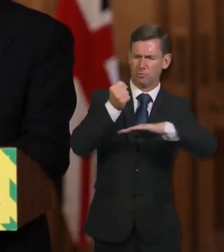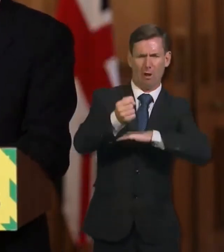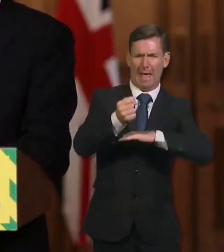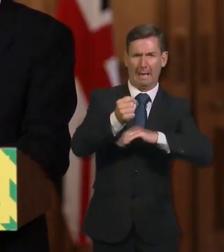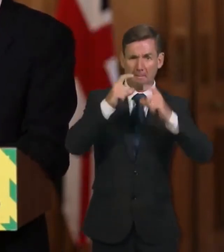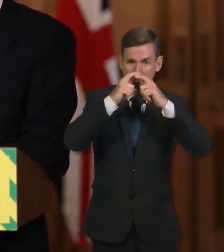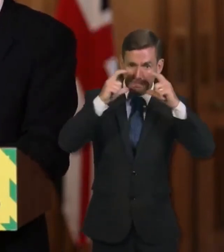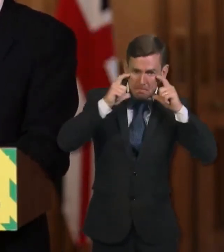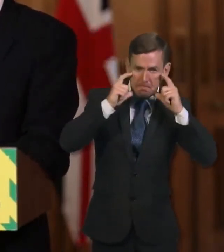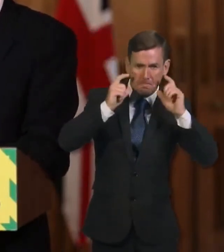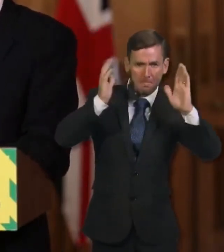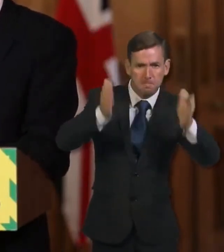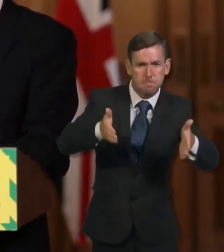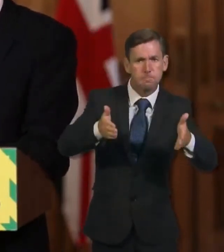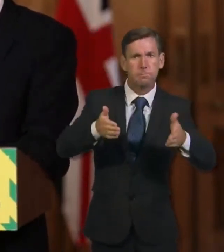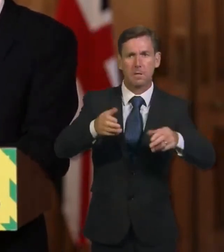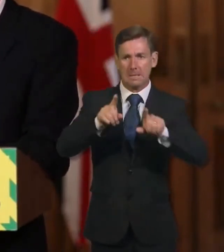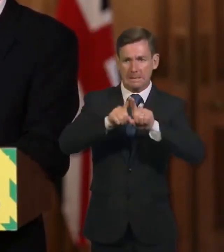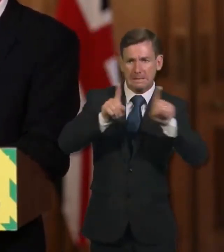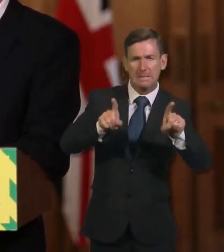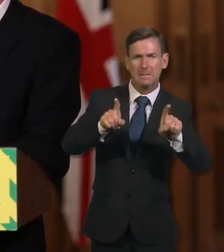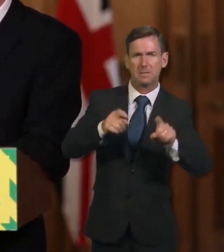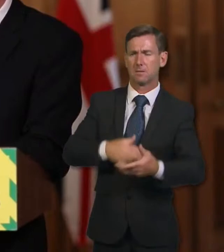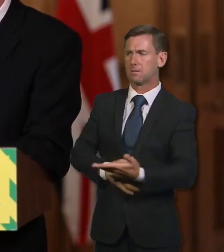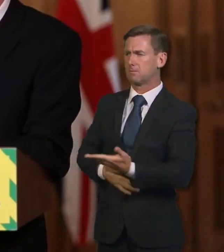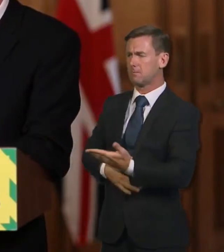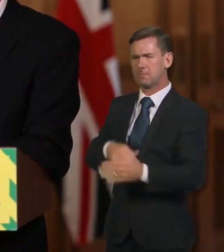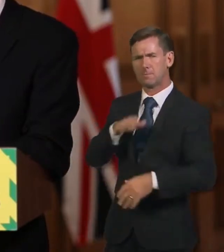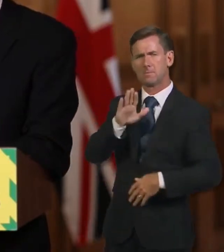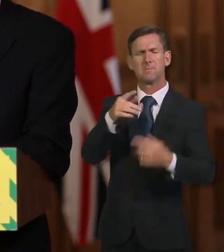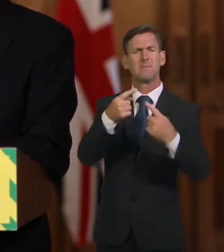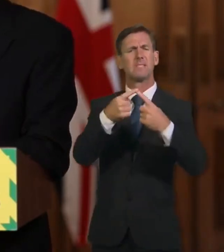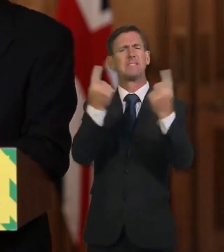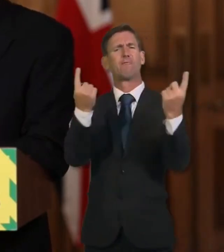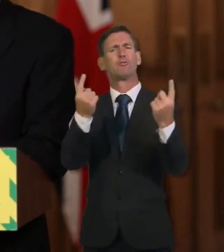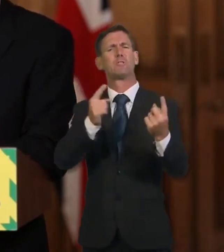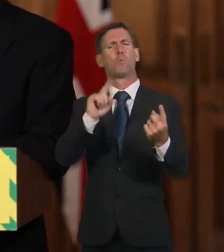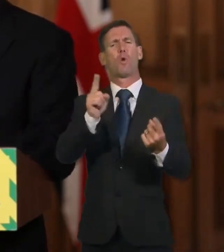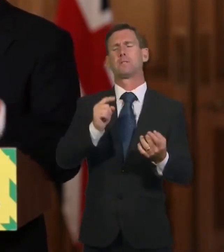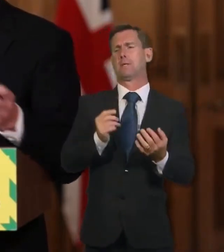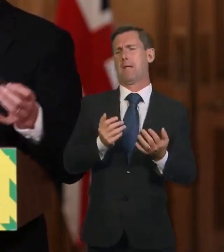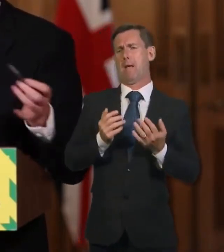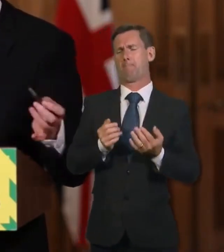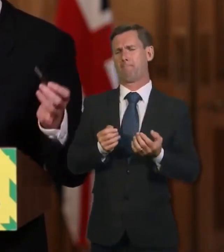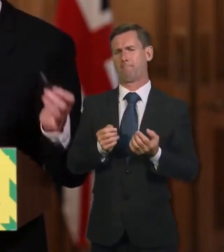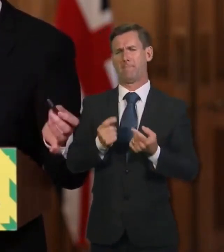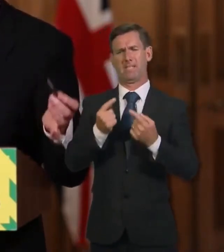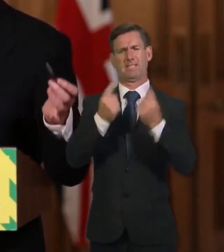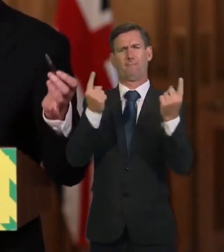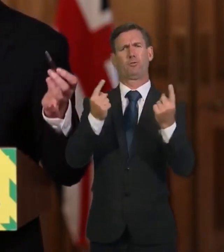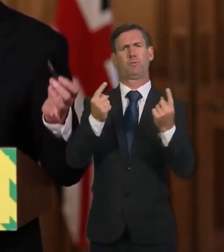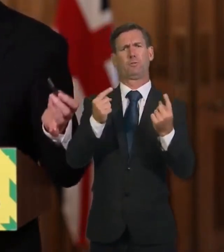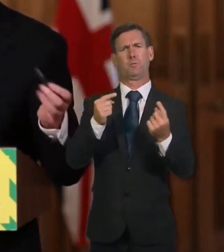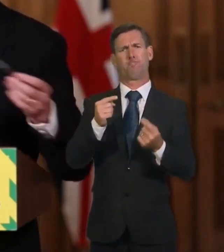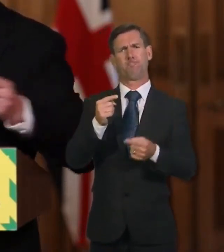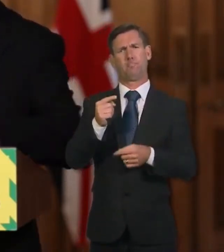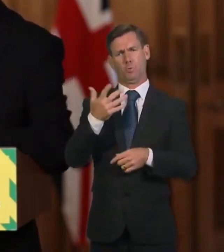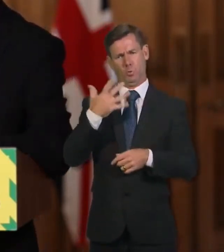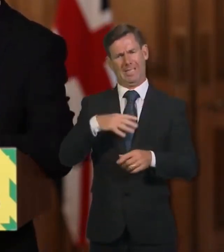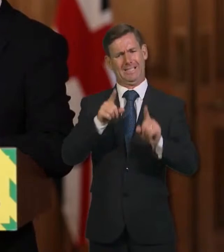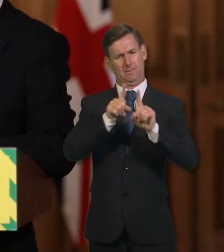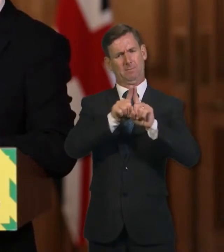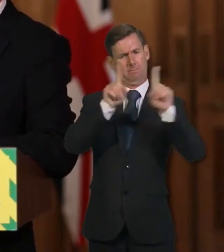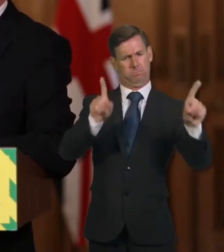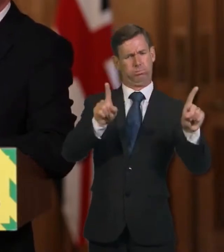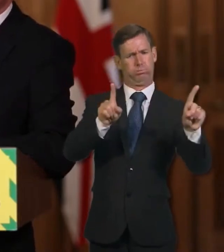public transport, trains, is that you should socially distance in respect to them. So they're both subject to